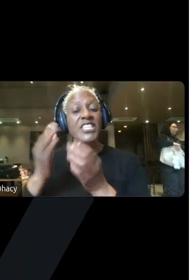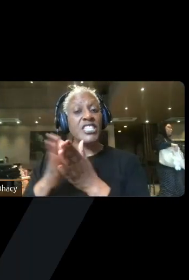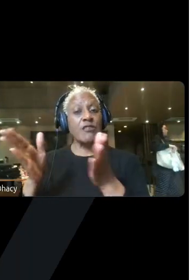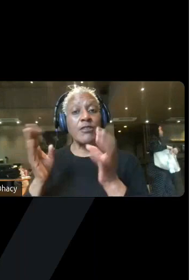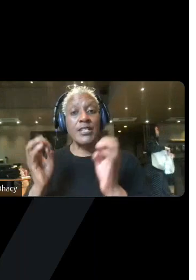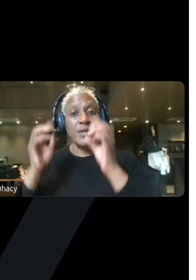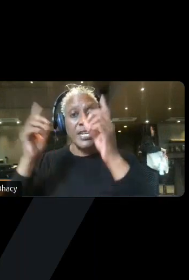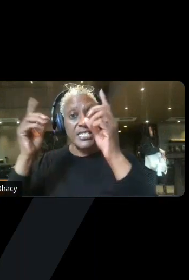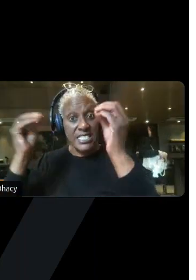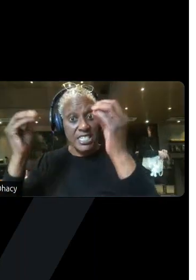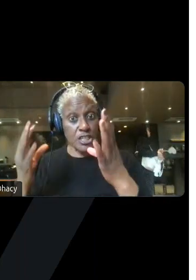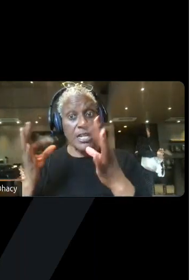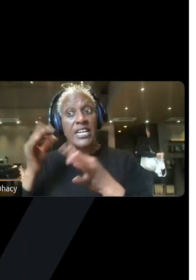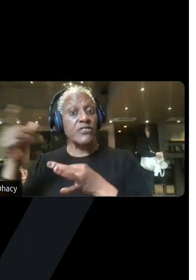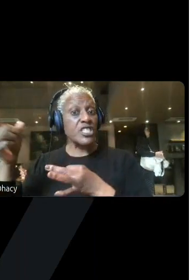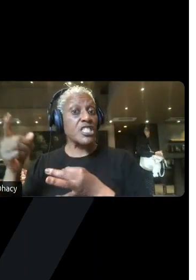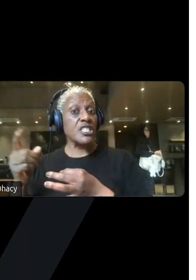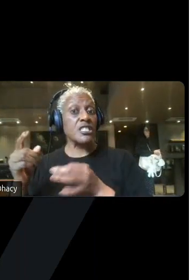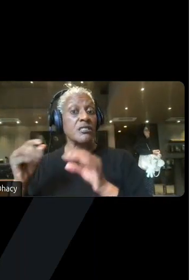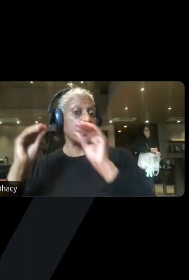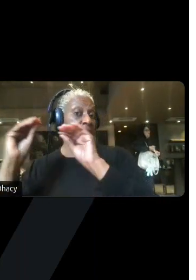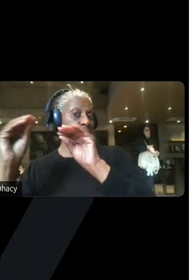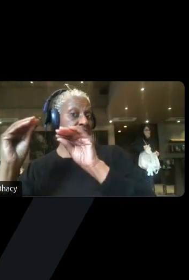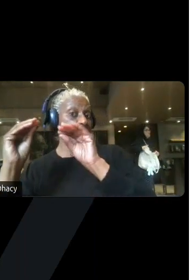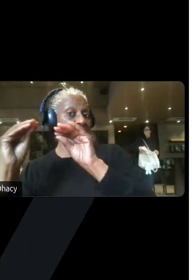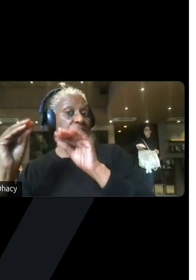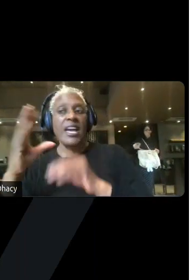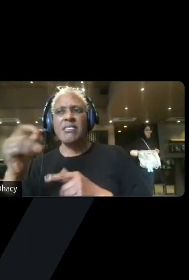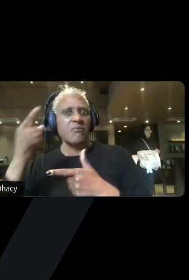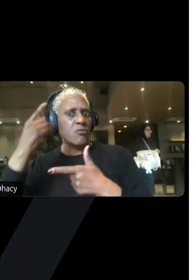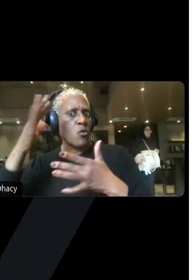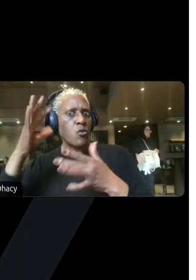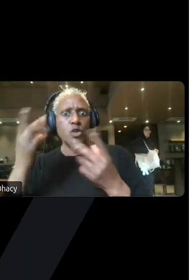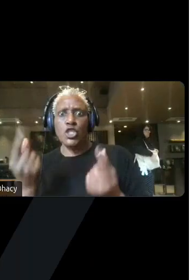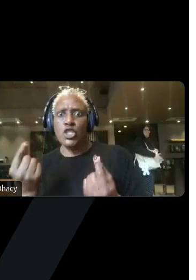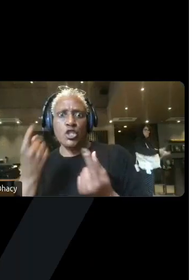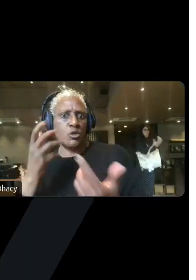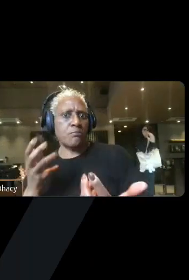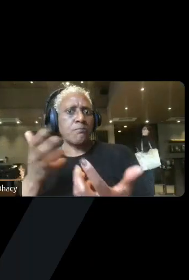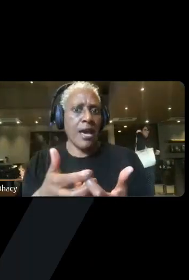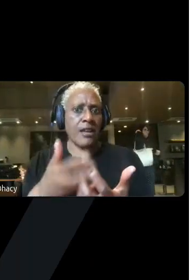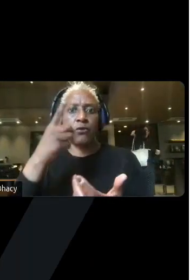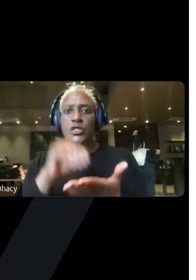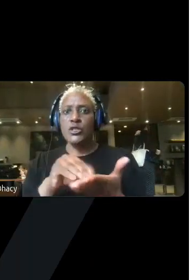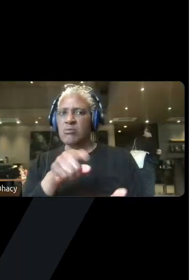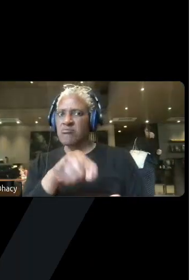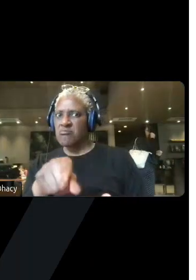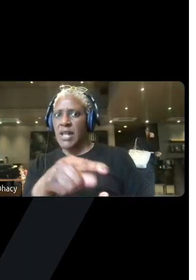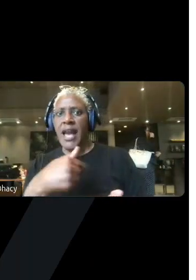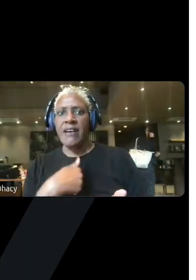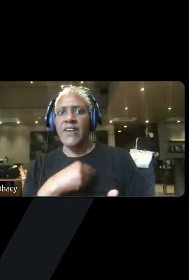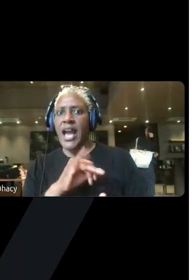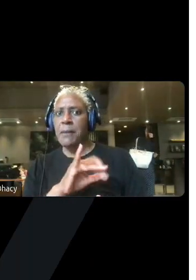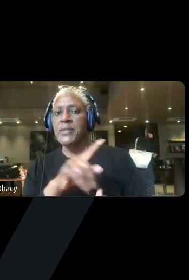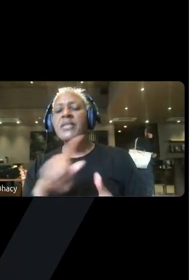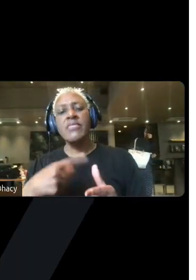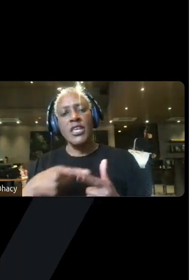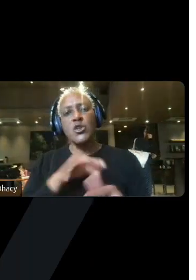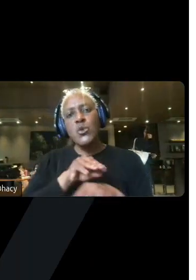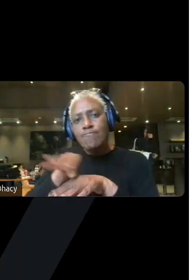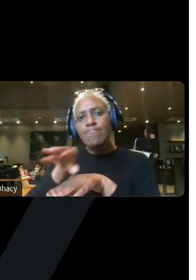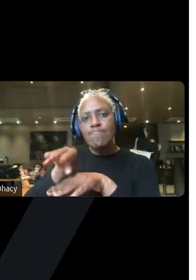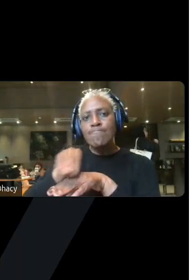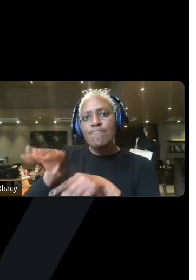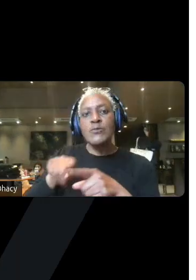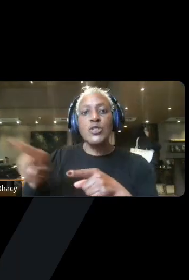is doing a lesson and they aren't really sure how to make it accessible to their students with IEPs, you become that consultant where you're able